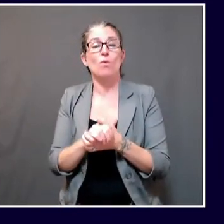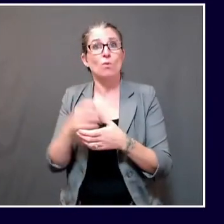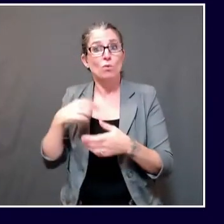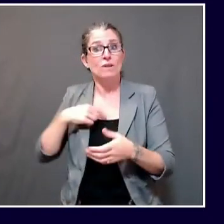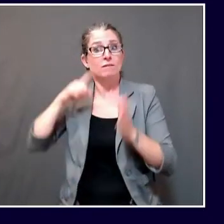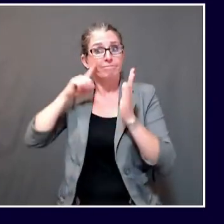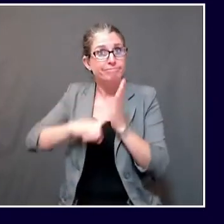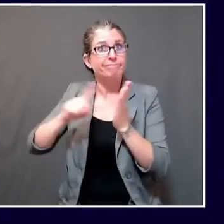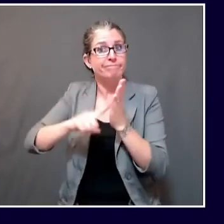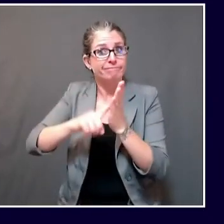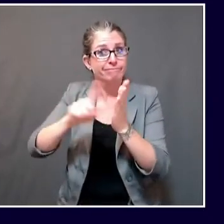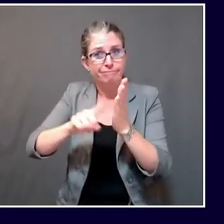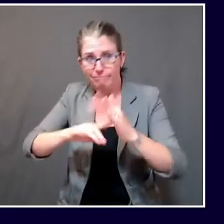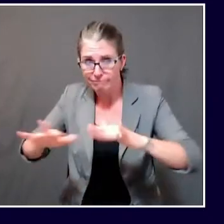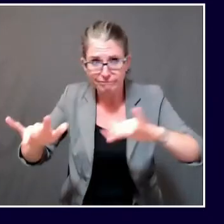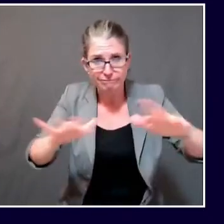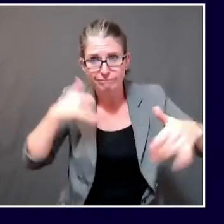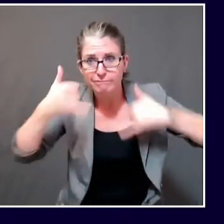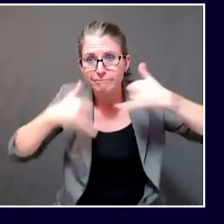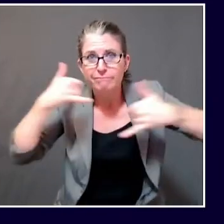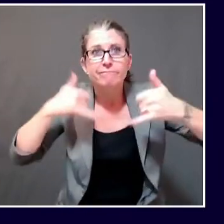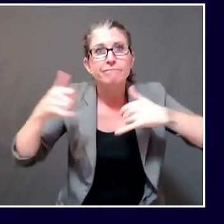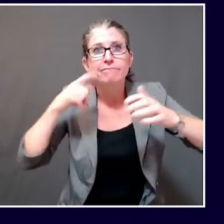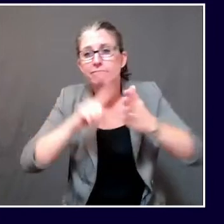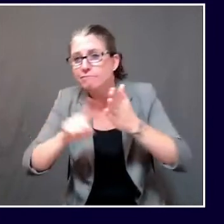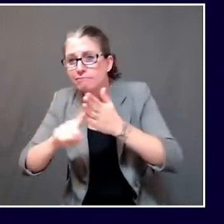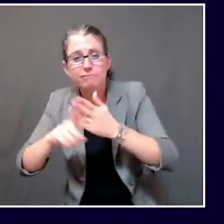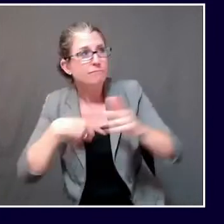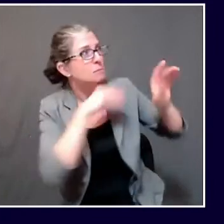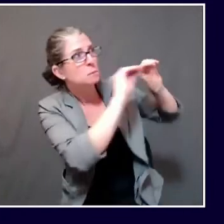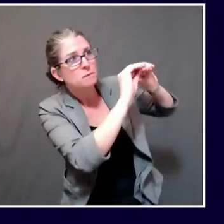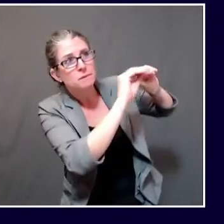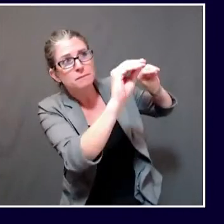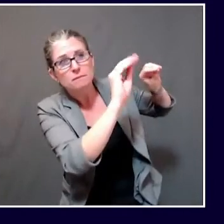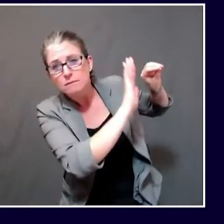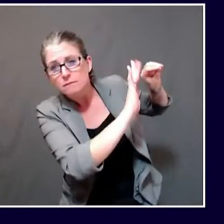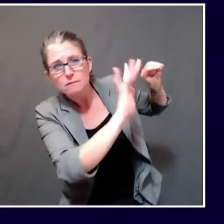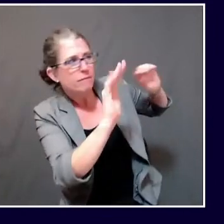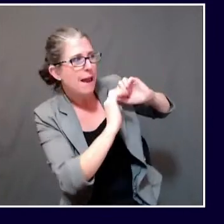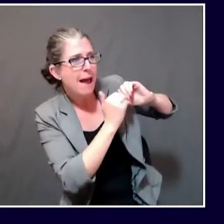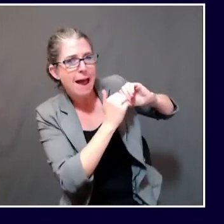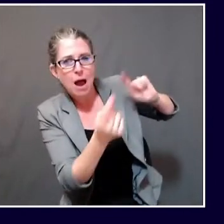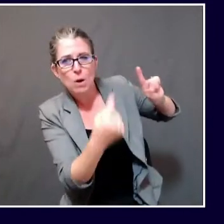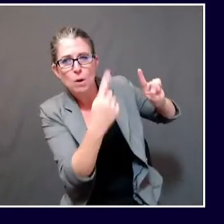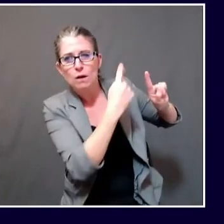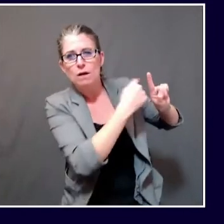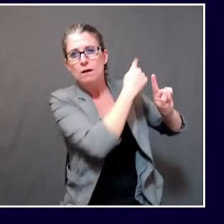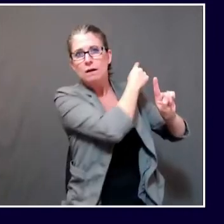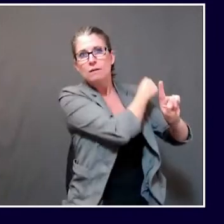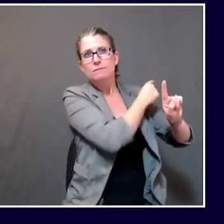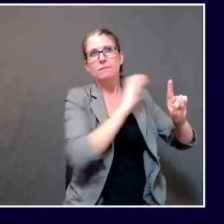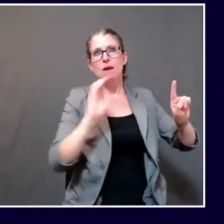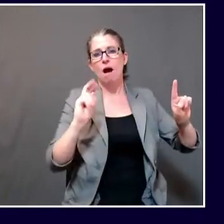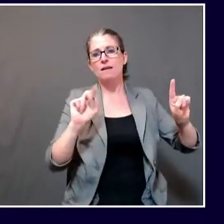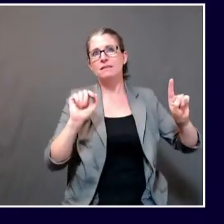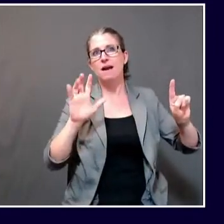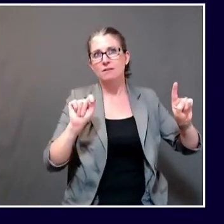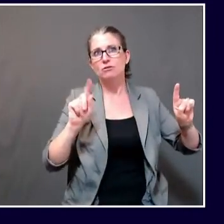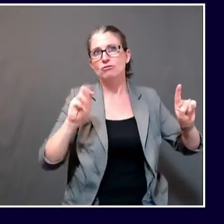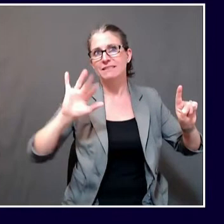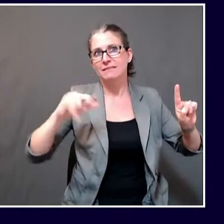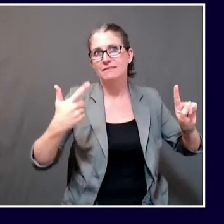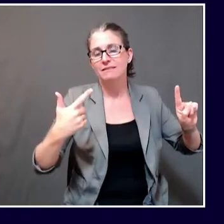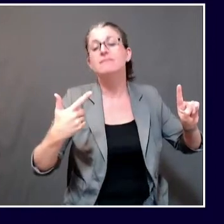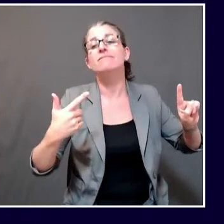these investigations, folks who work together often congregate with one another outside of the workplace. So one of